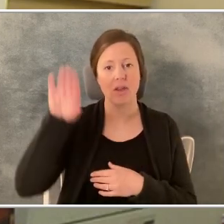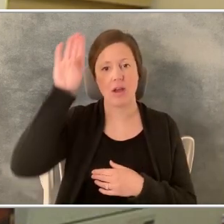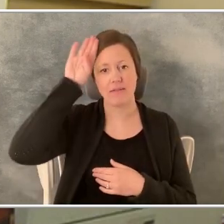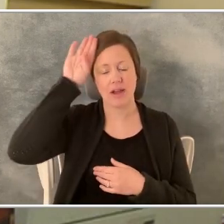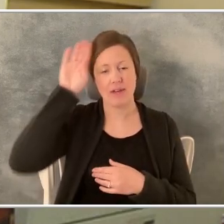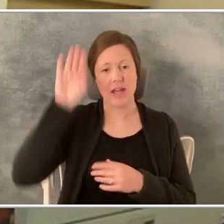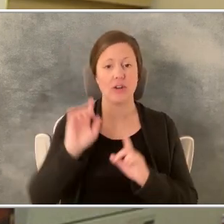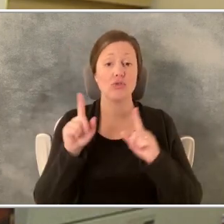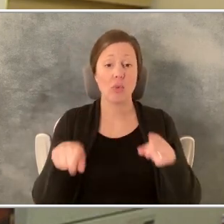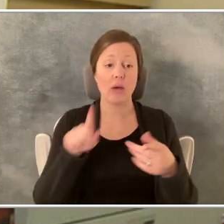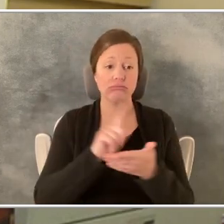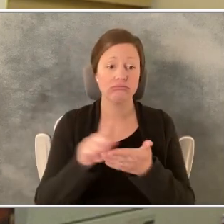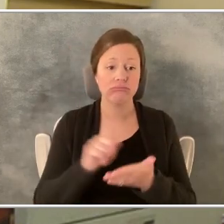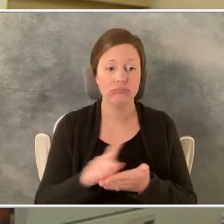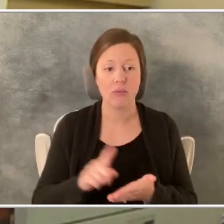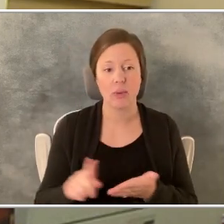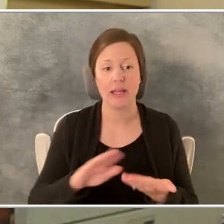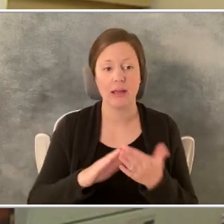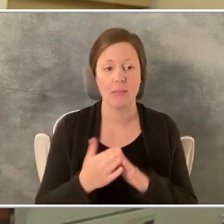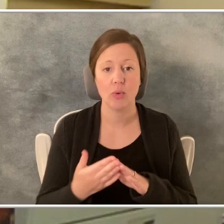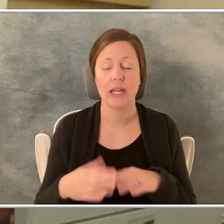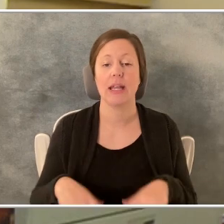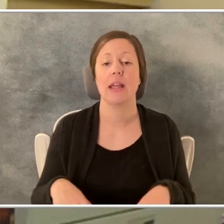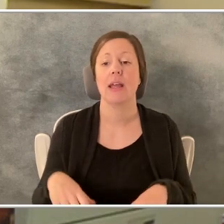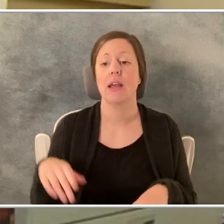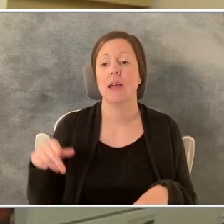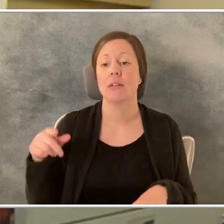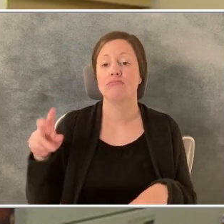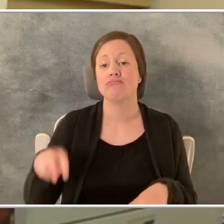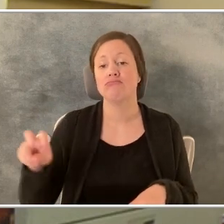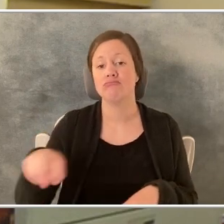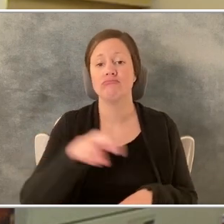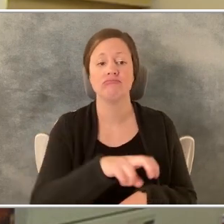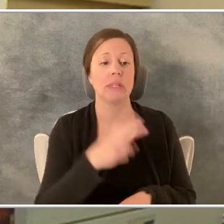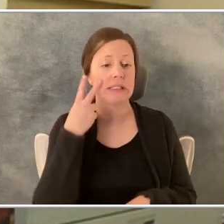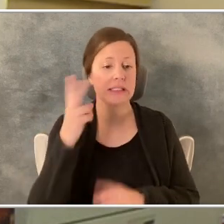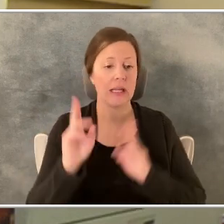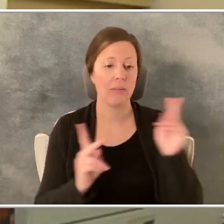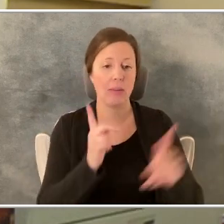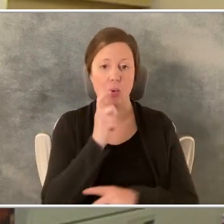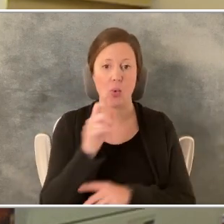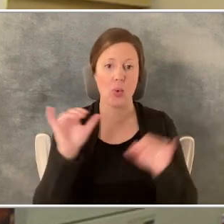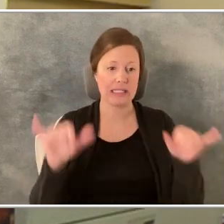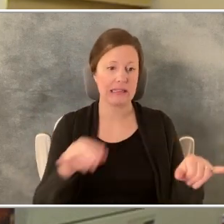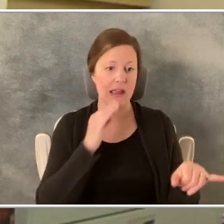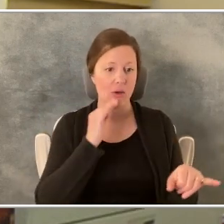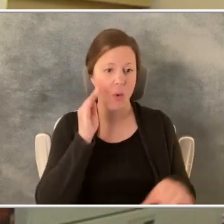weekly basis into the community to see those that may be homebound or that just want to be checked in